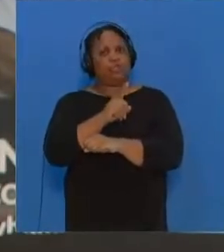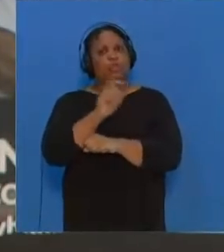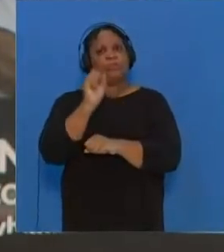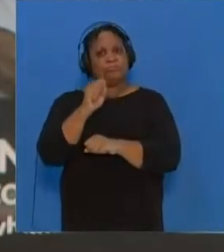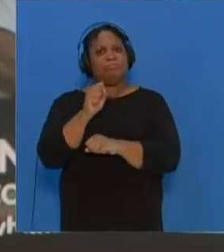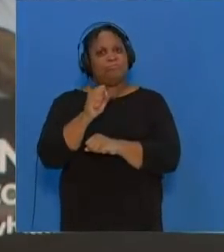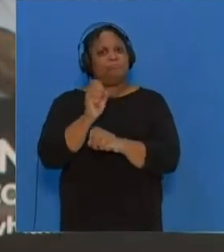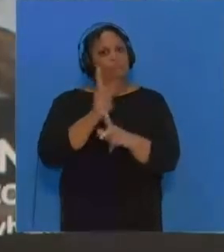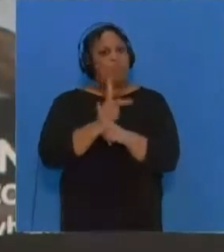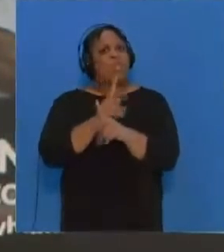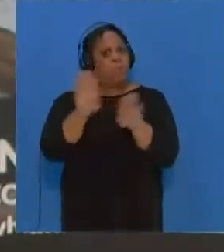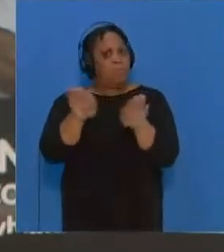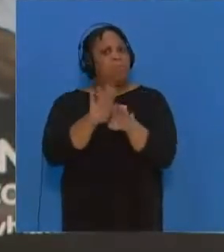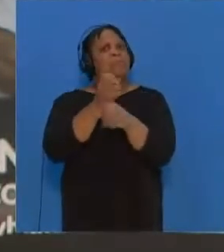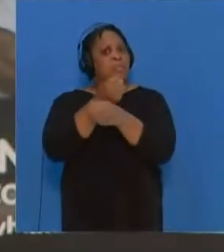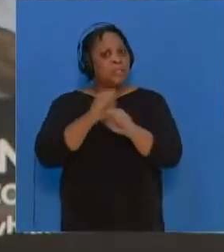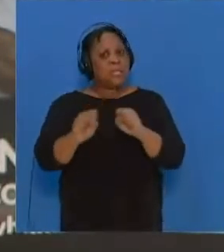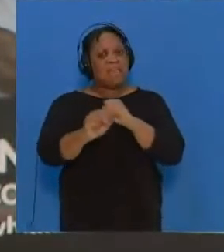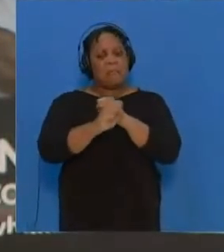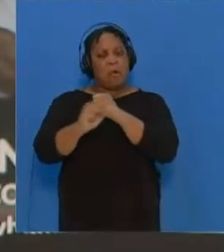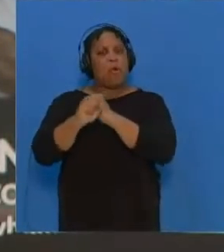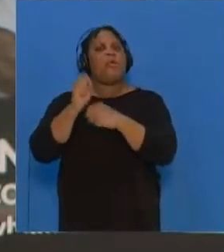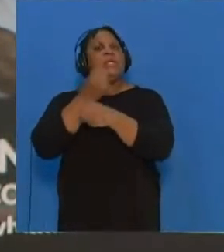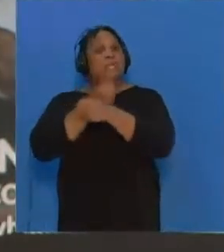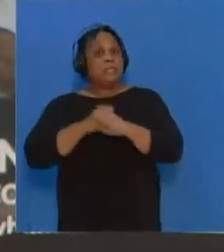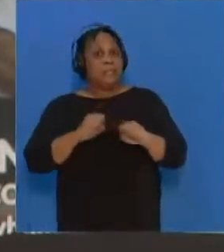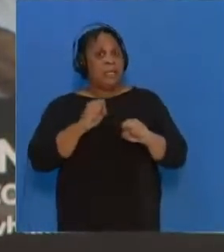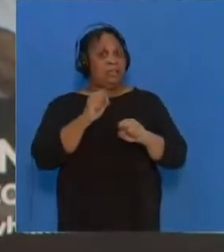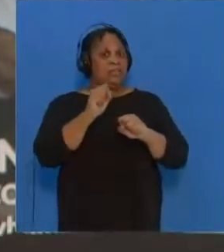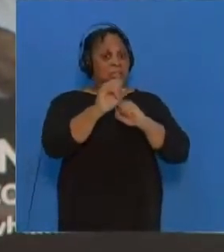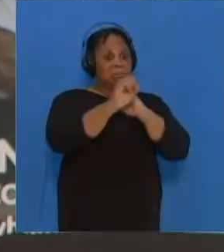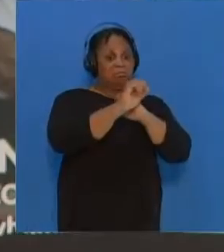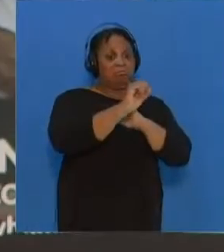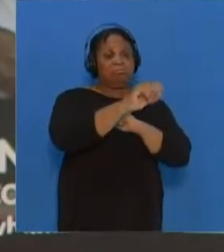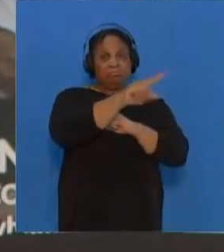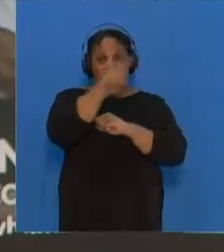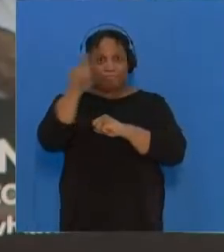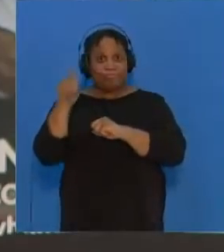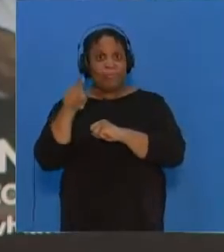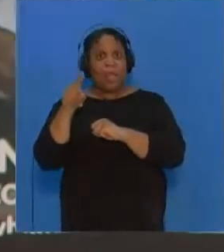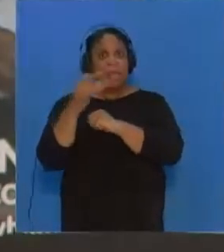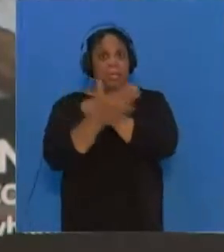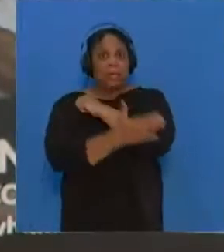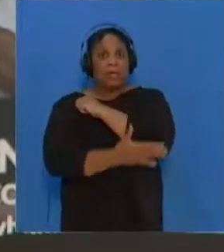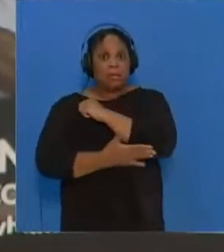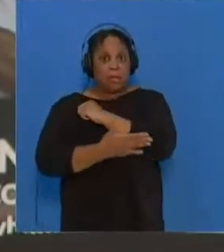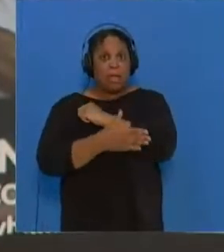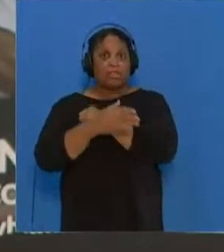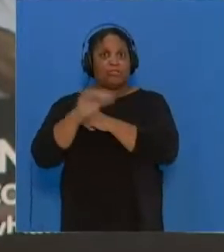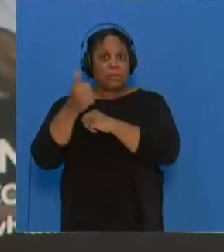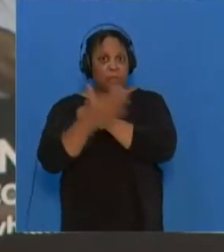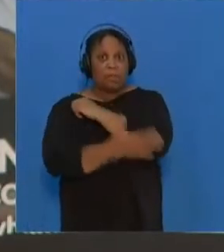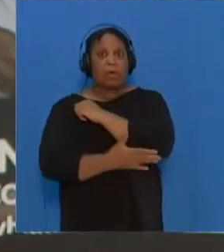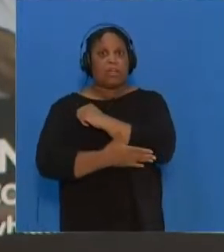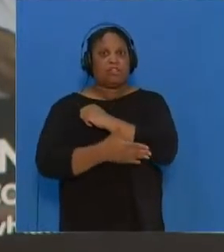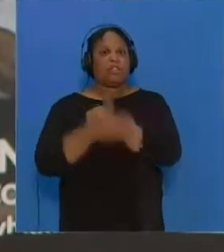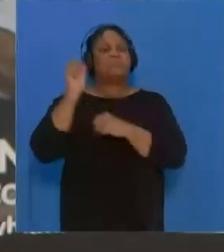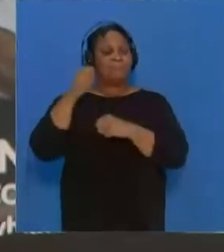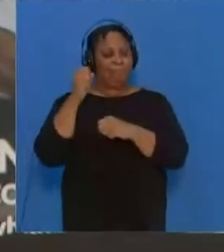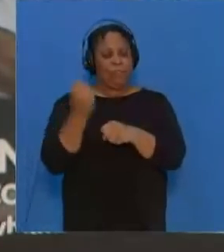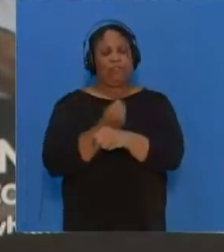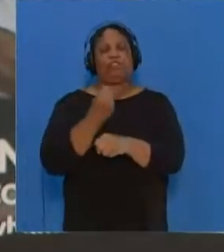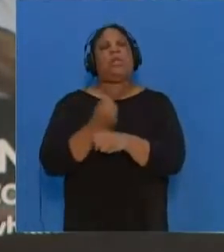keep our country safe and promoting the safeness of our country to our tourism partners. And we believe that in the end, it will be a strategy that will